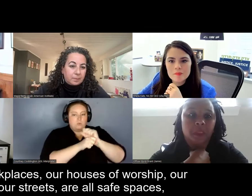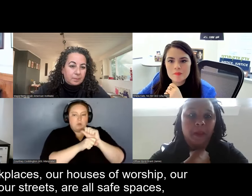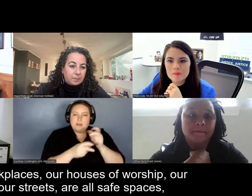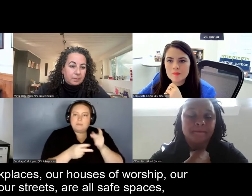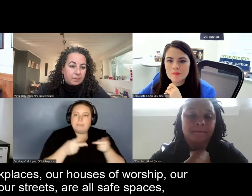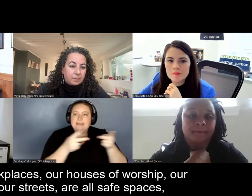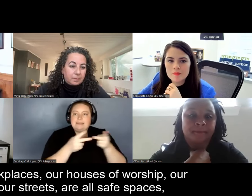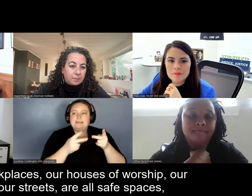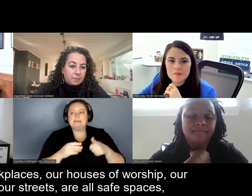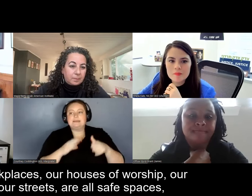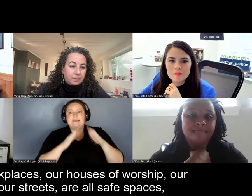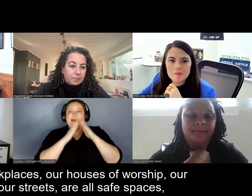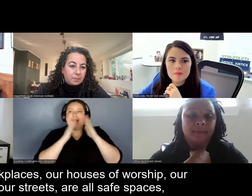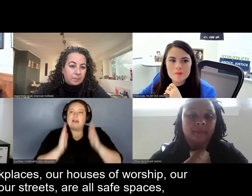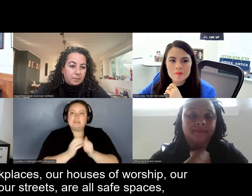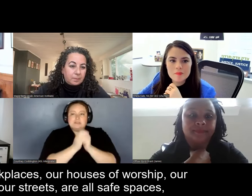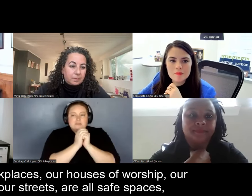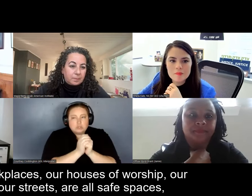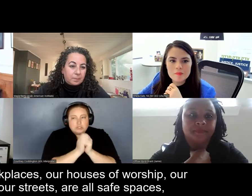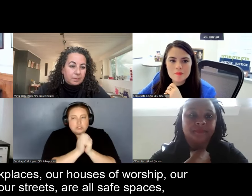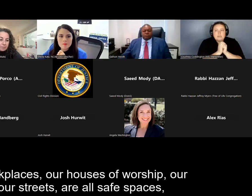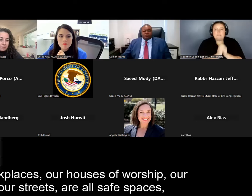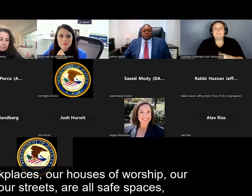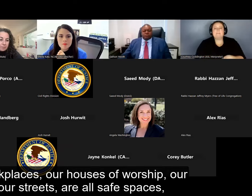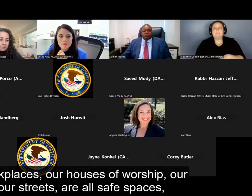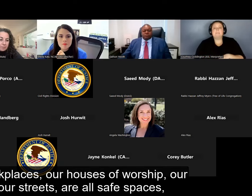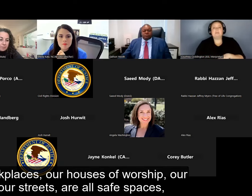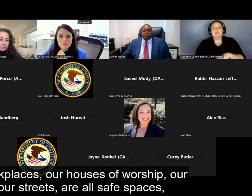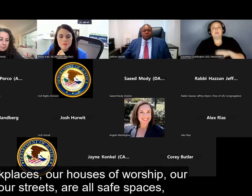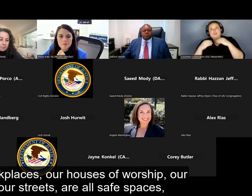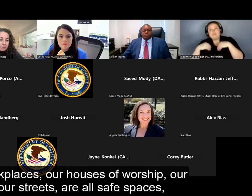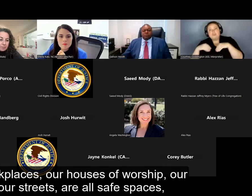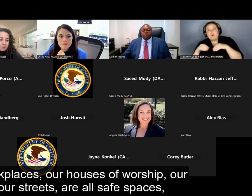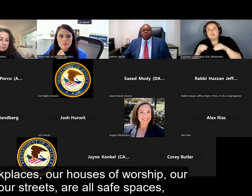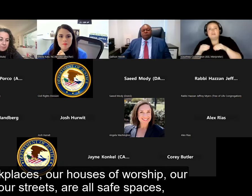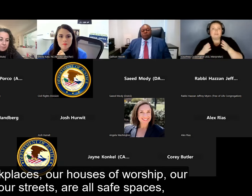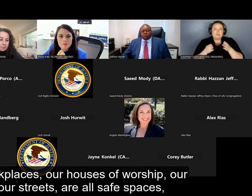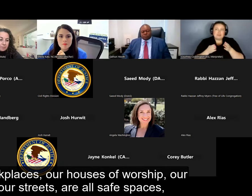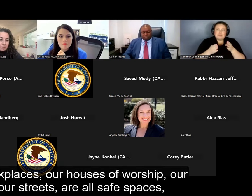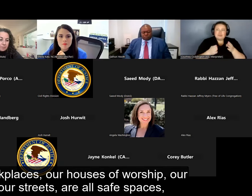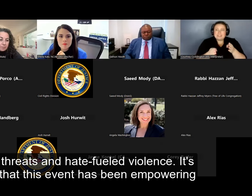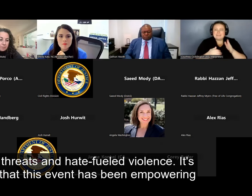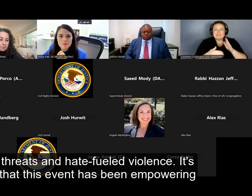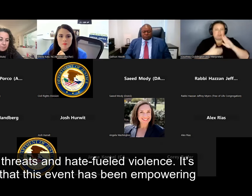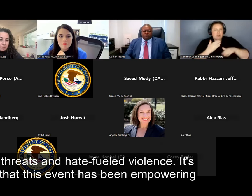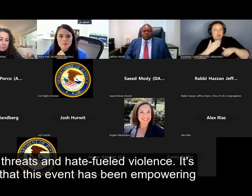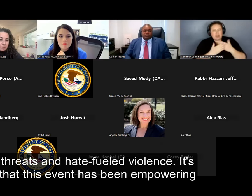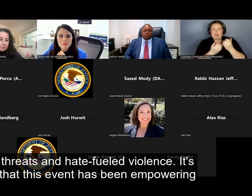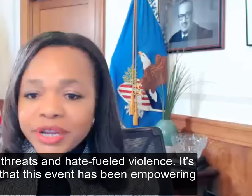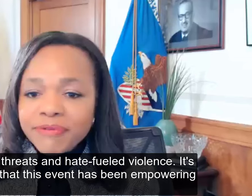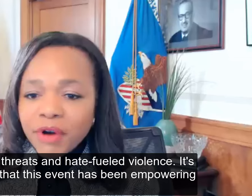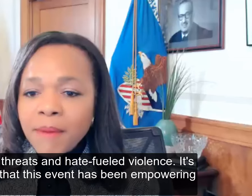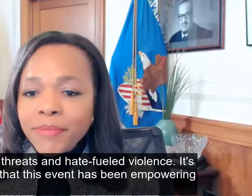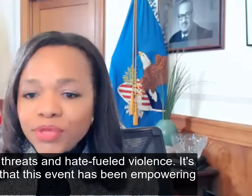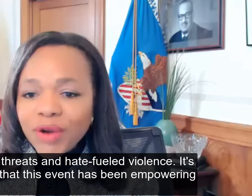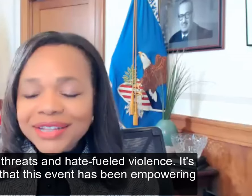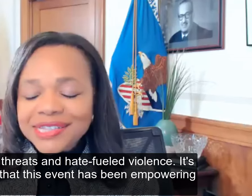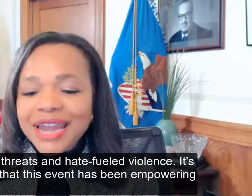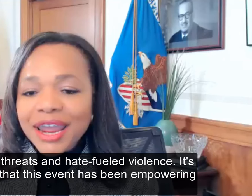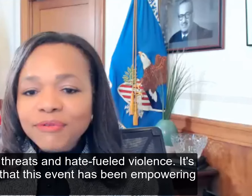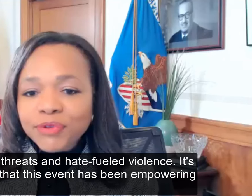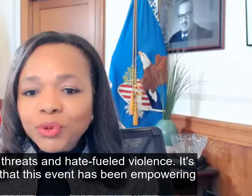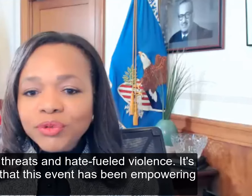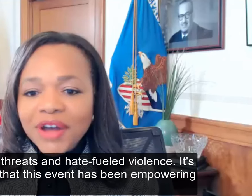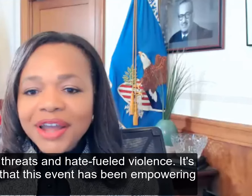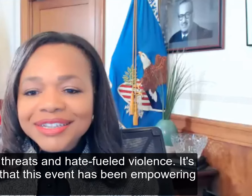our houses of worship, our stores, our streets are all safe spaces, free from